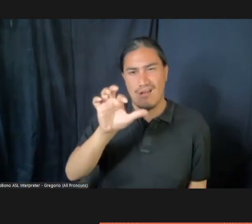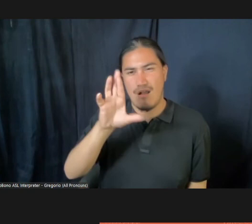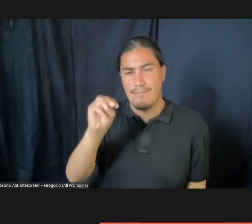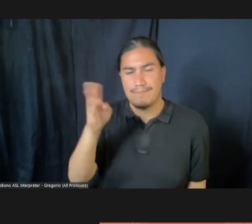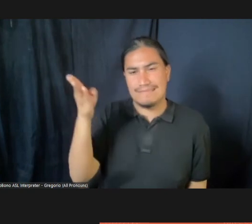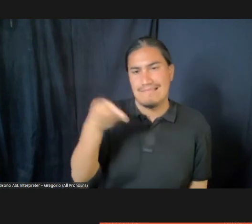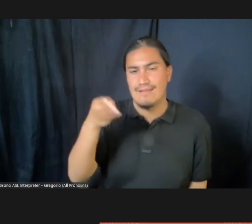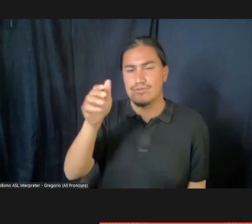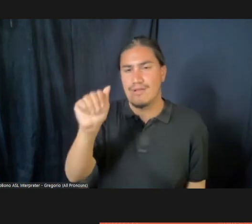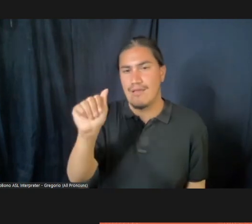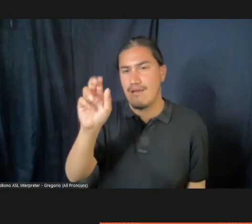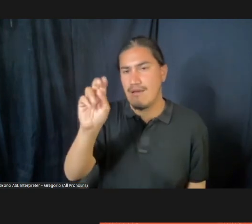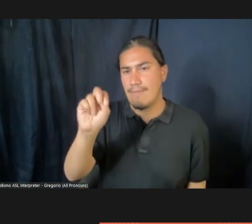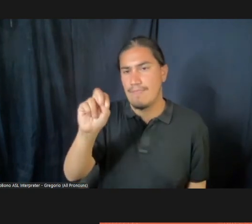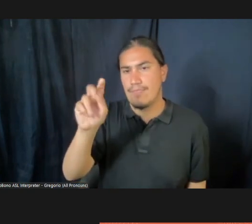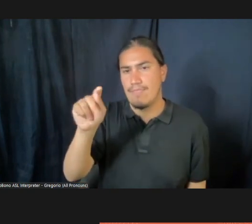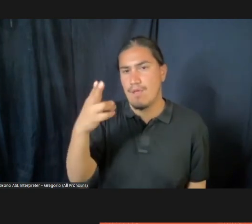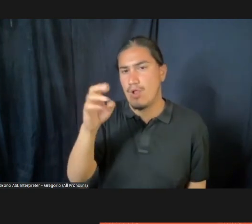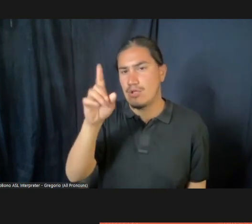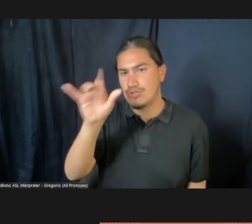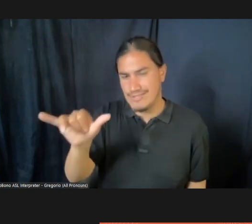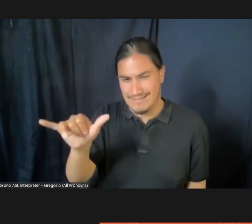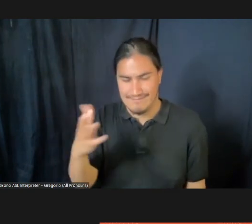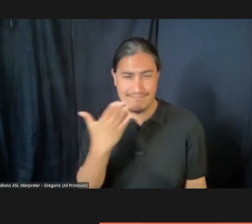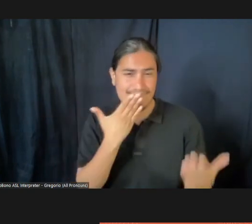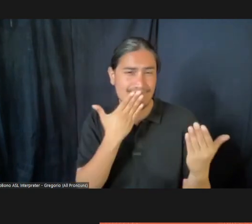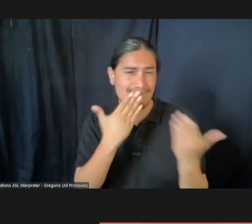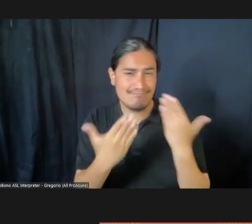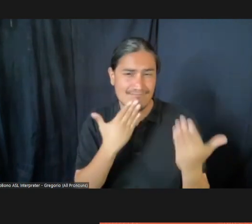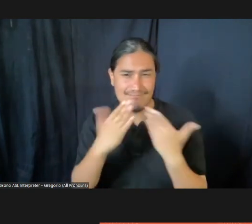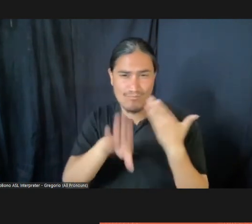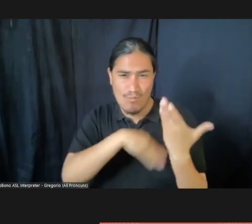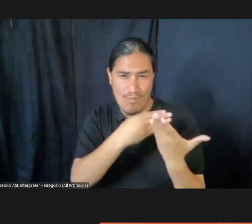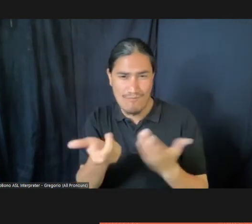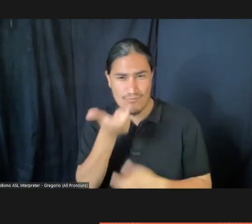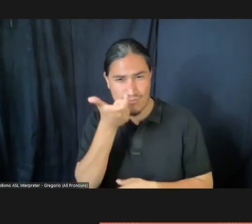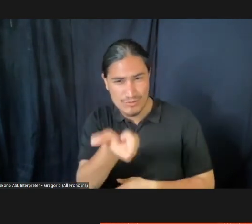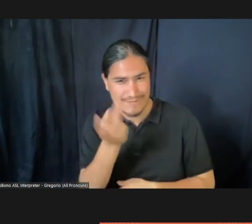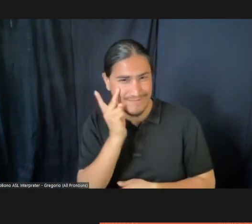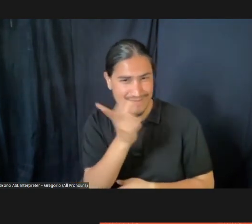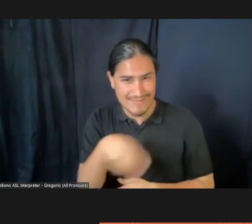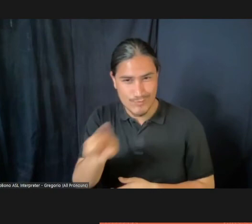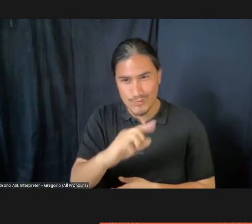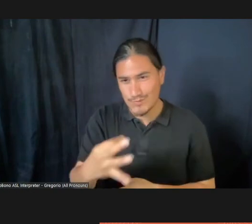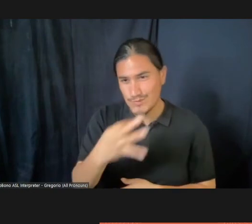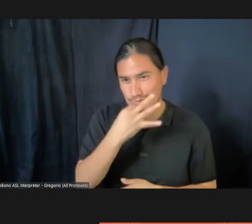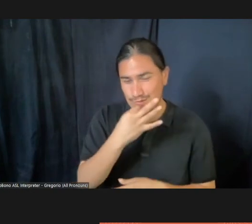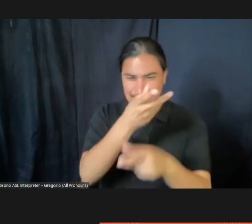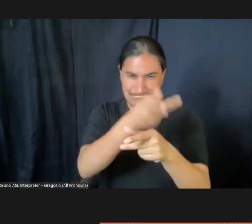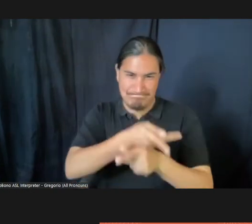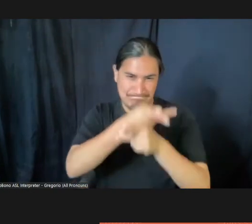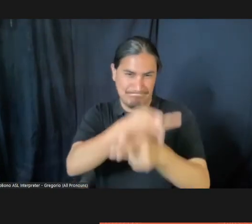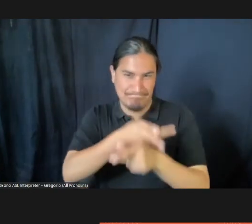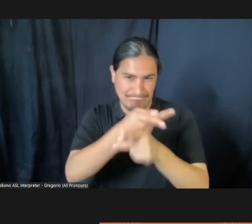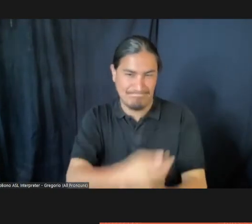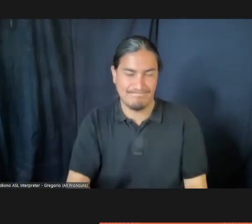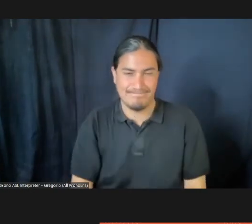howlround.com/anthology. Thank you all for tuning in. See you soon and take care.